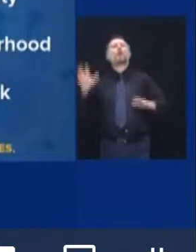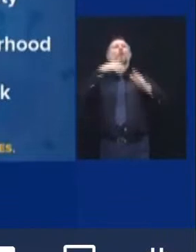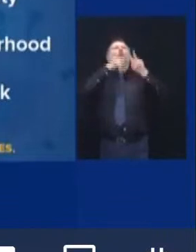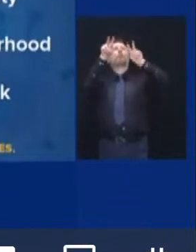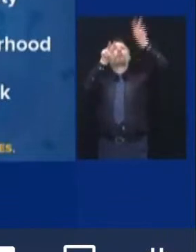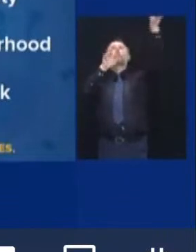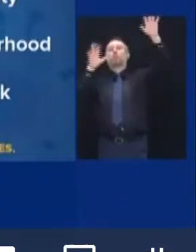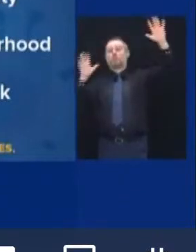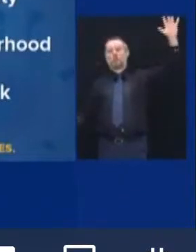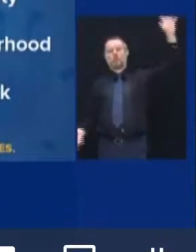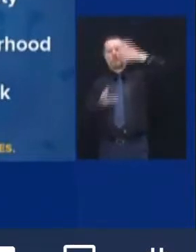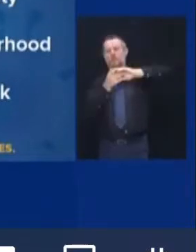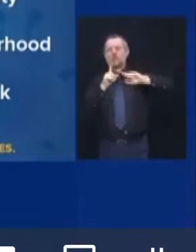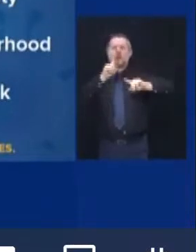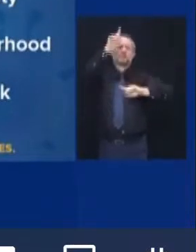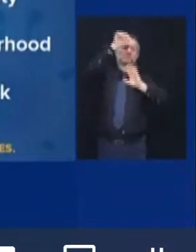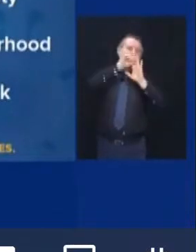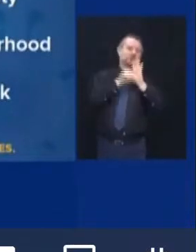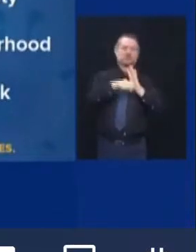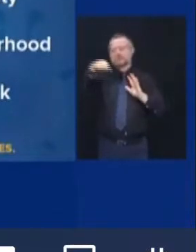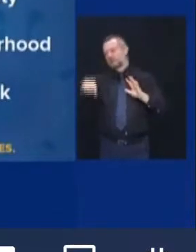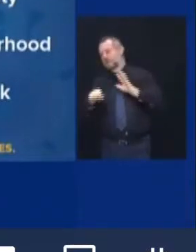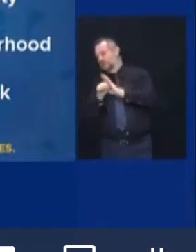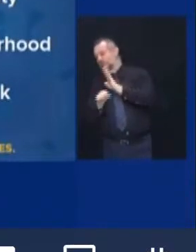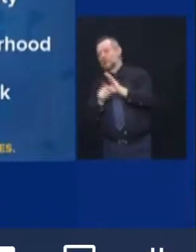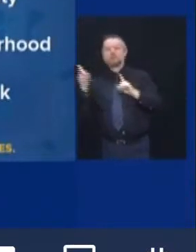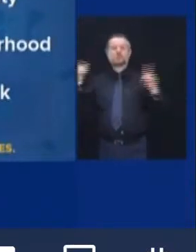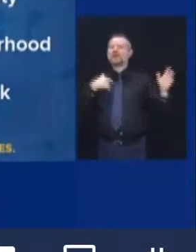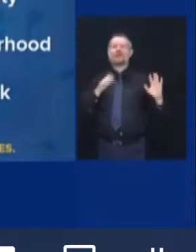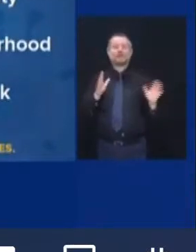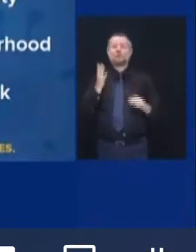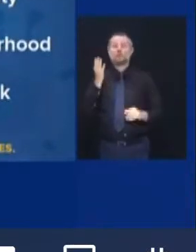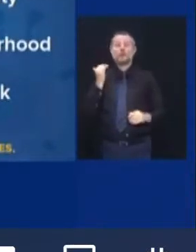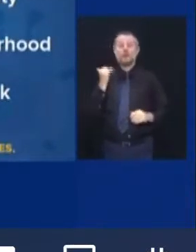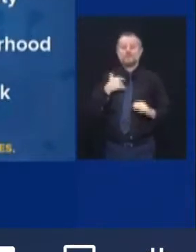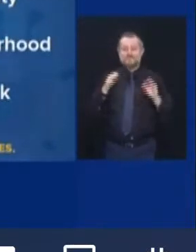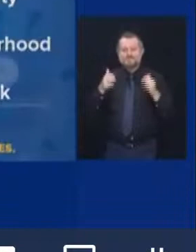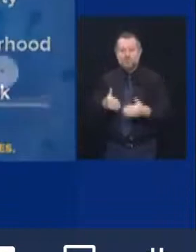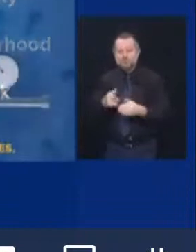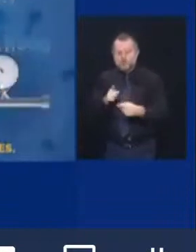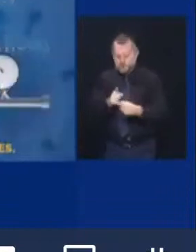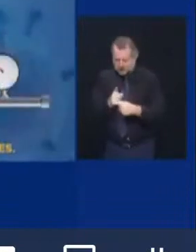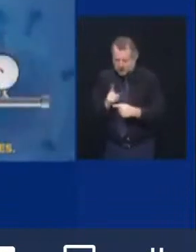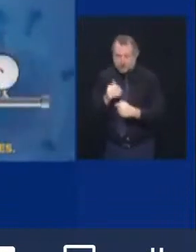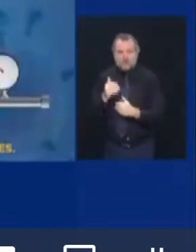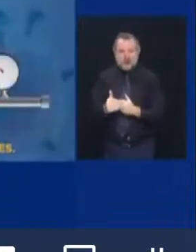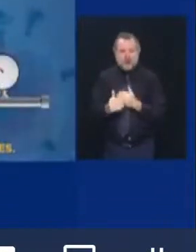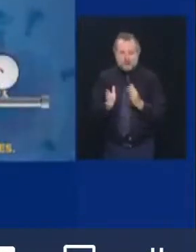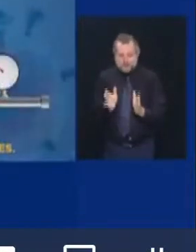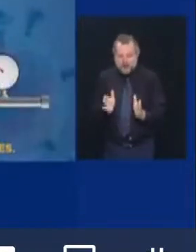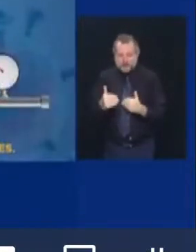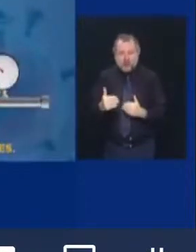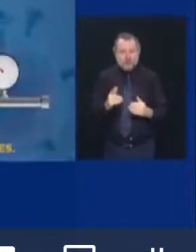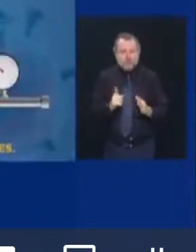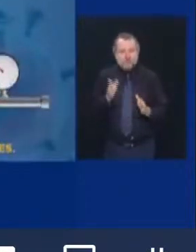regional, literally block by block with specific